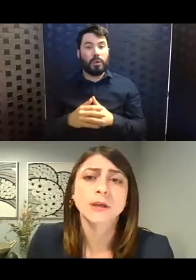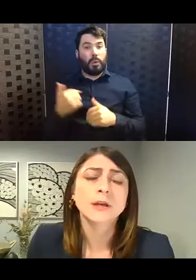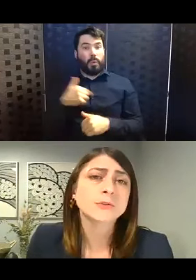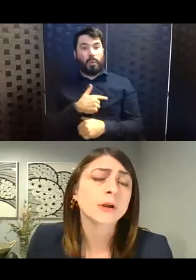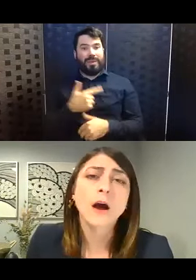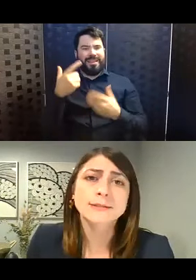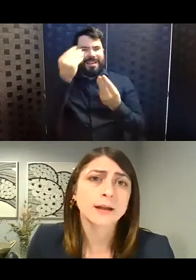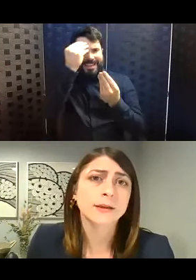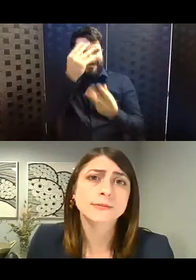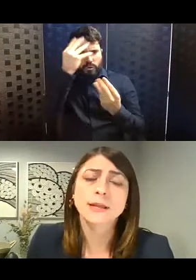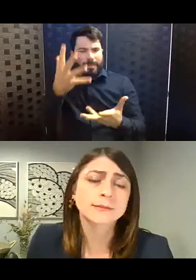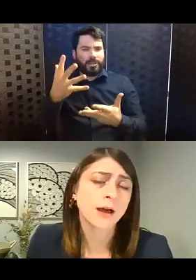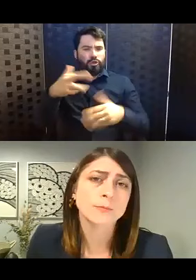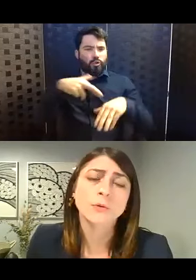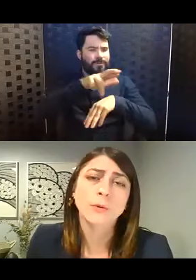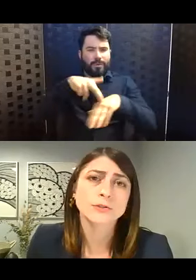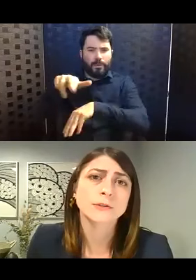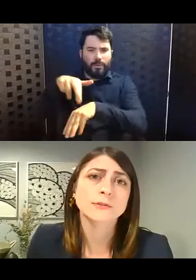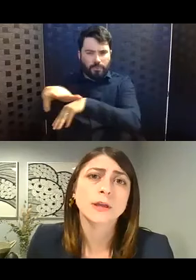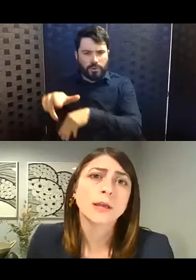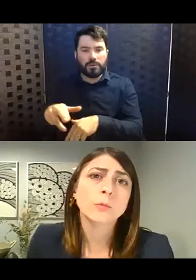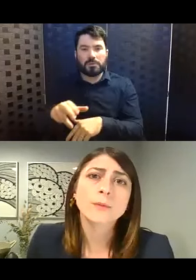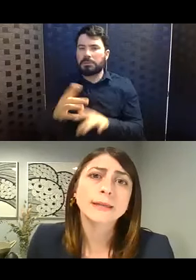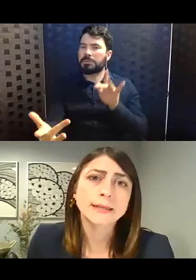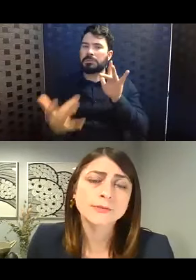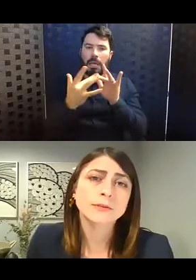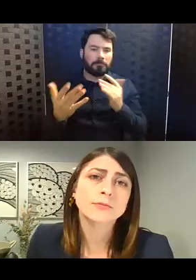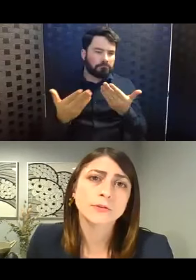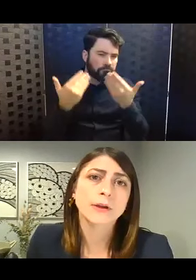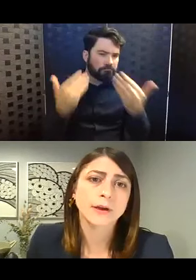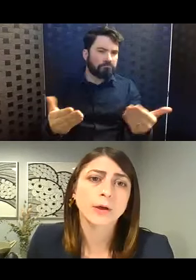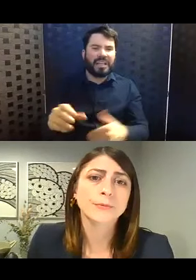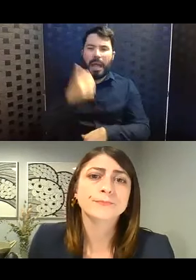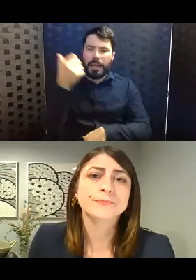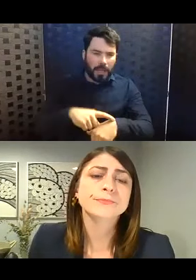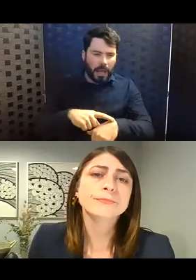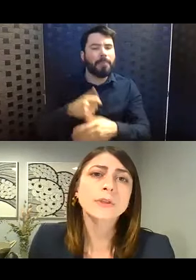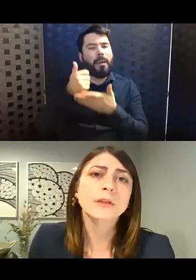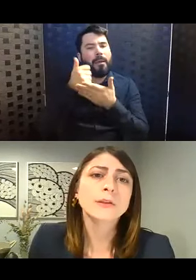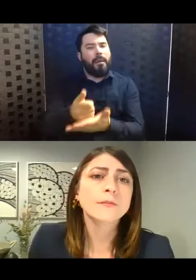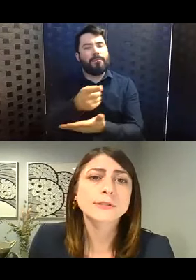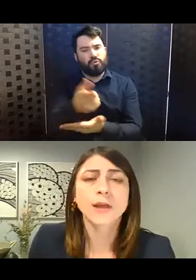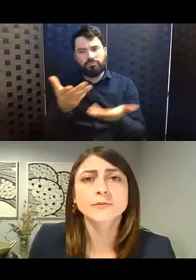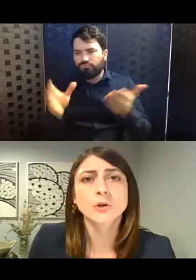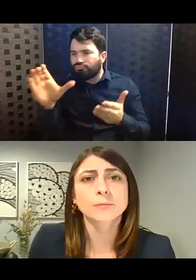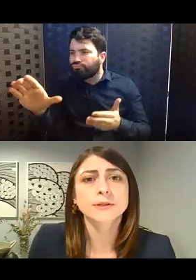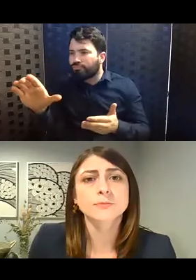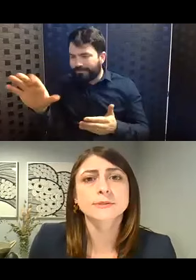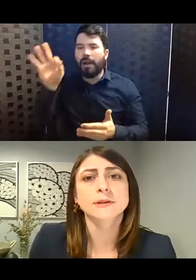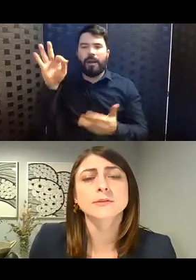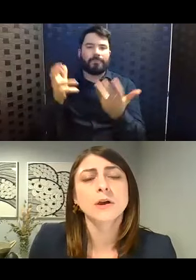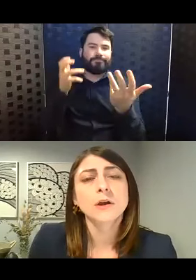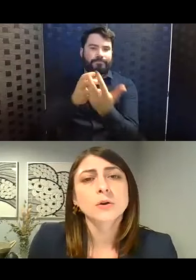resource. You can contact us at any time with questions. We want to make it easy for you to find help. The Office of Counseling and